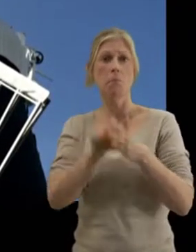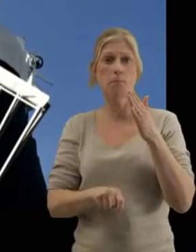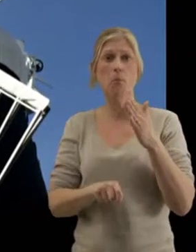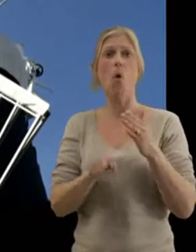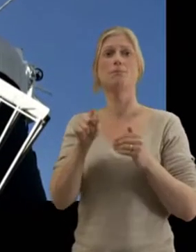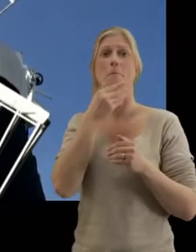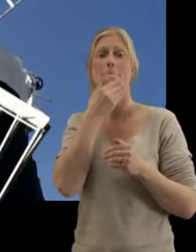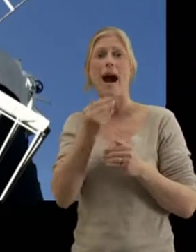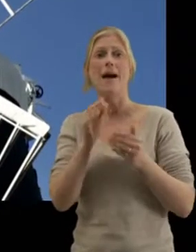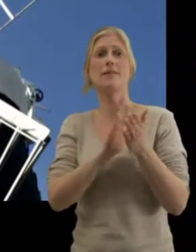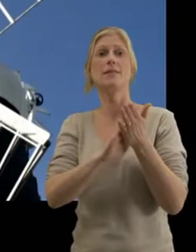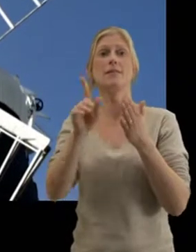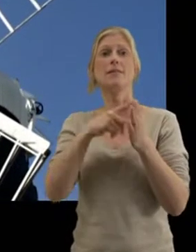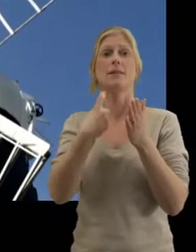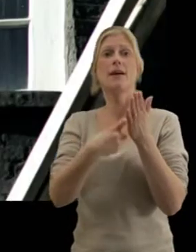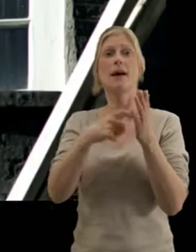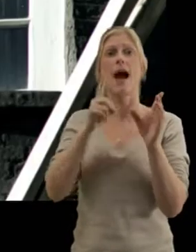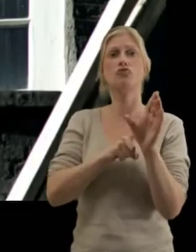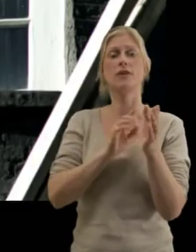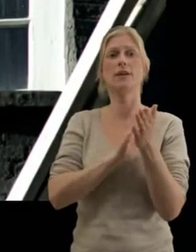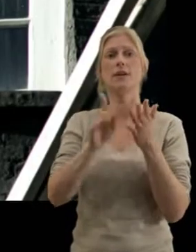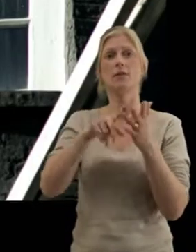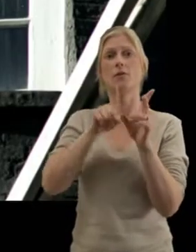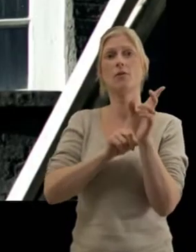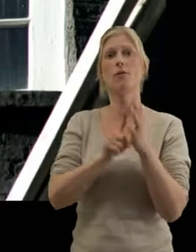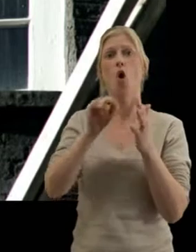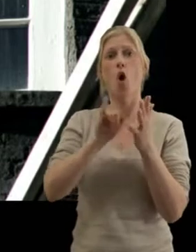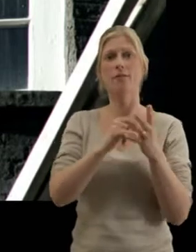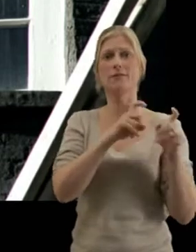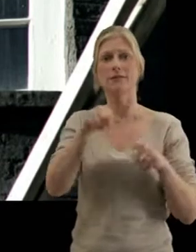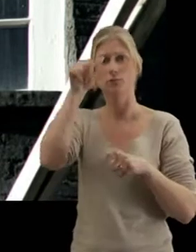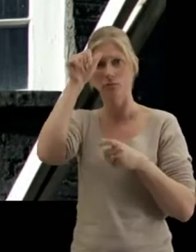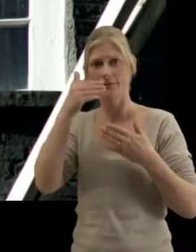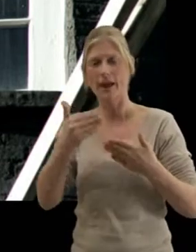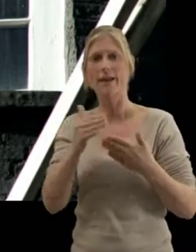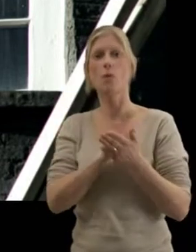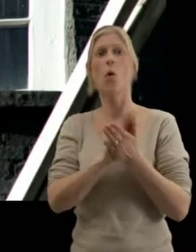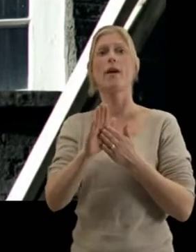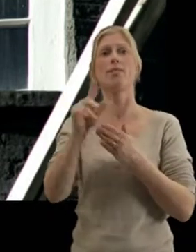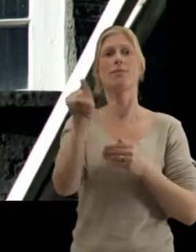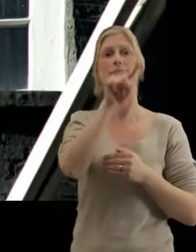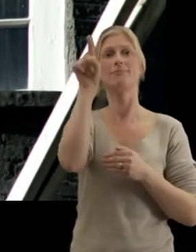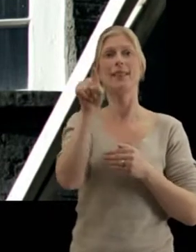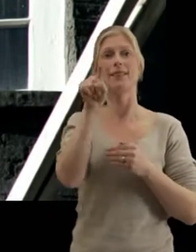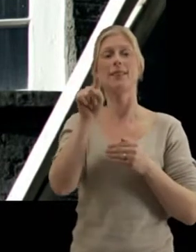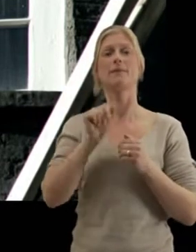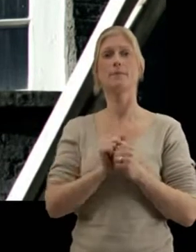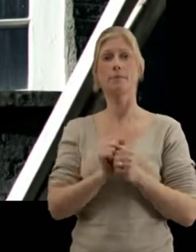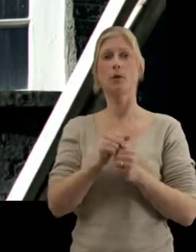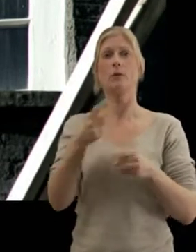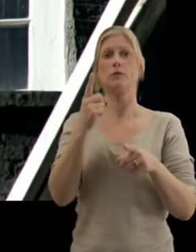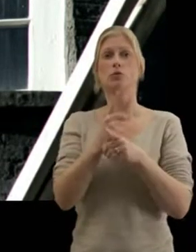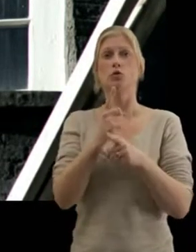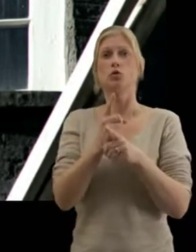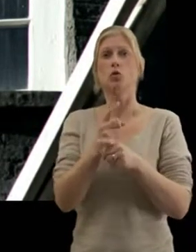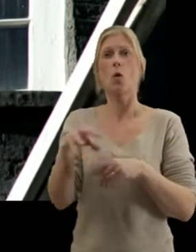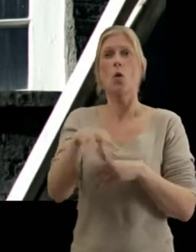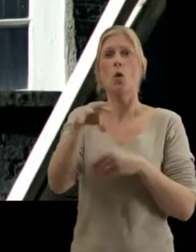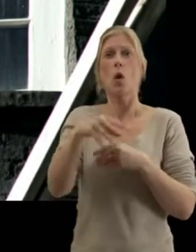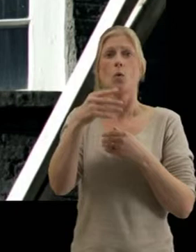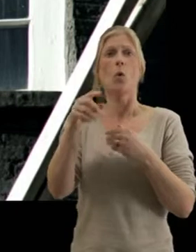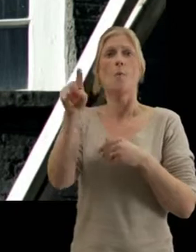by Harry Hoyles and is still known today as Hoyles Mill. We spoke to Alford-based millwright